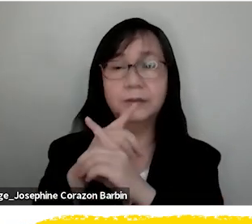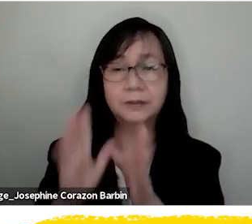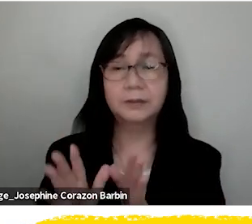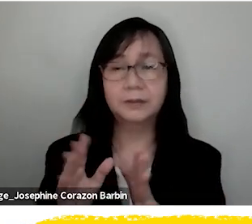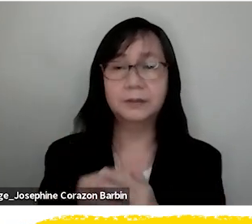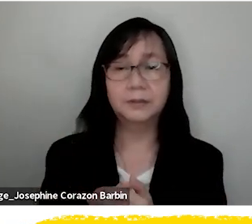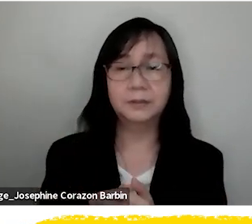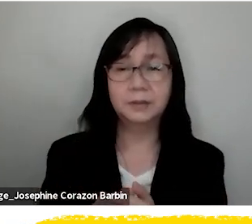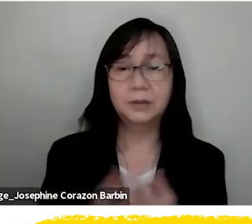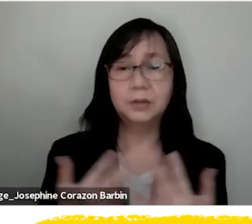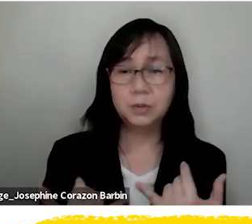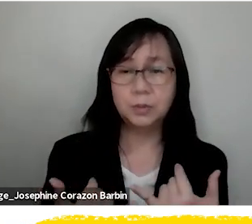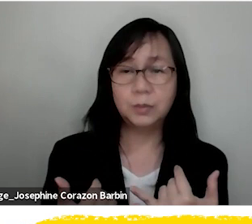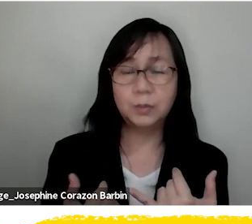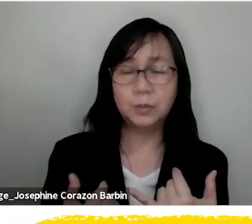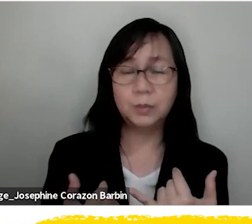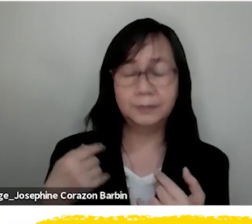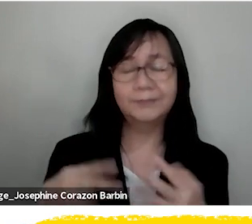there is a need to